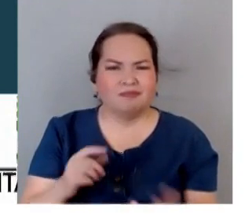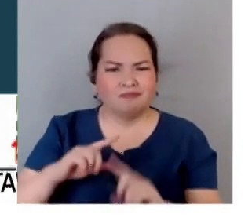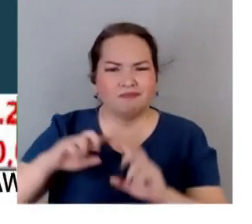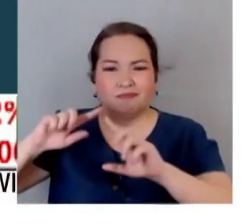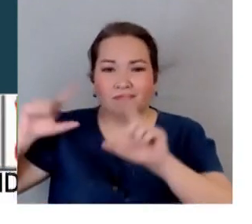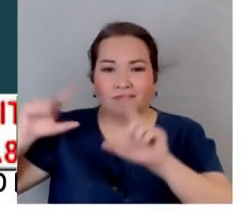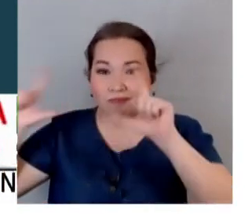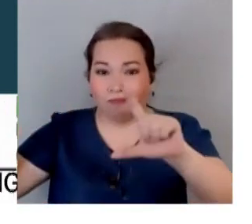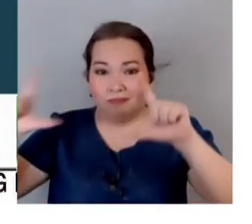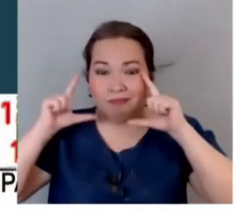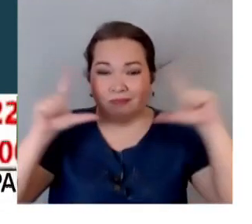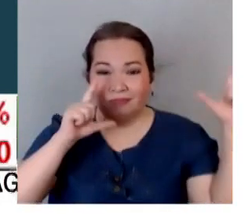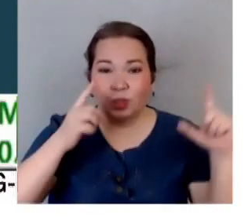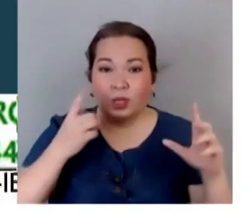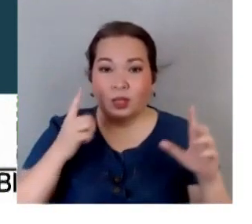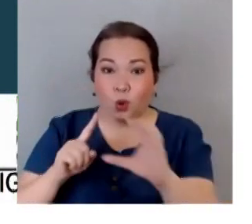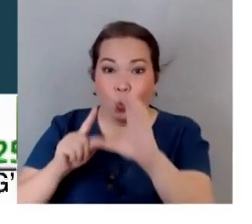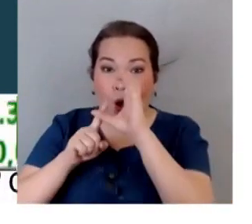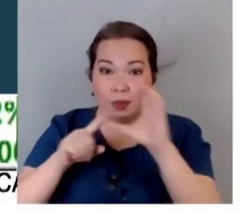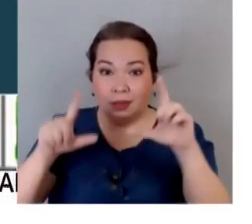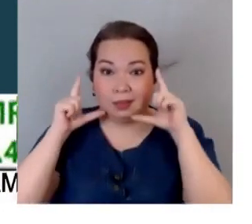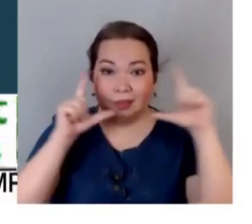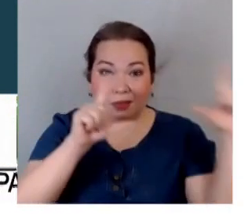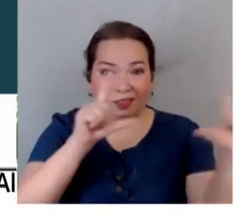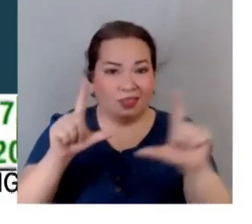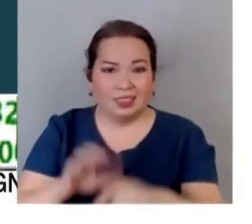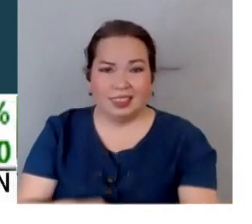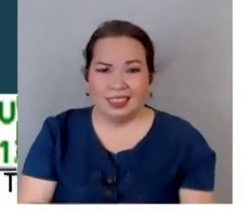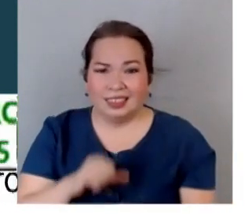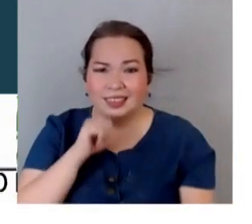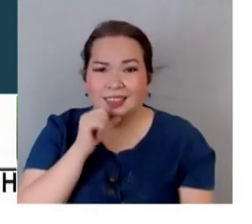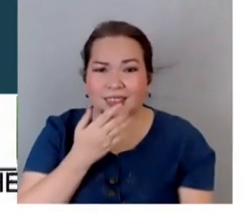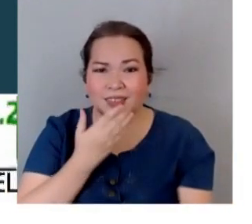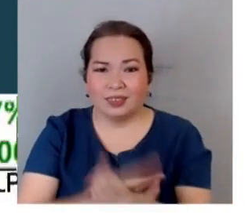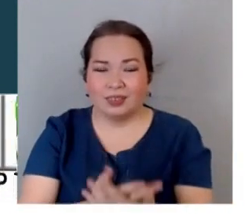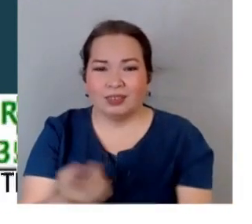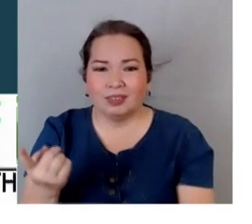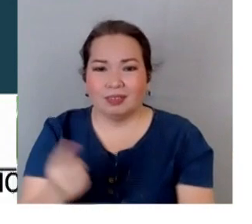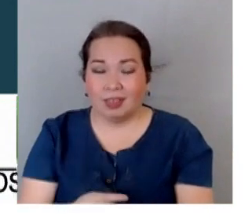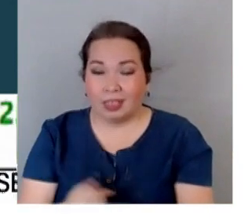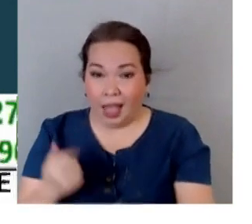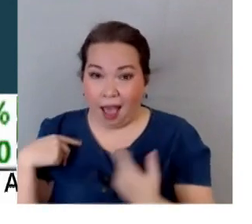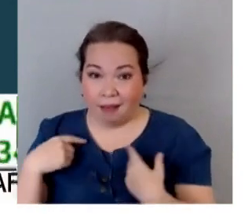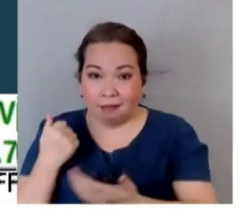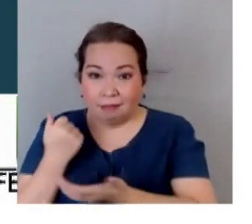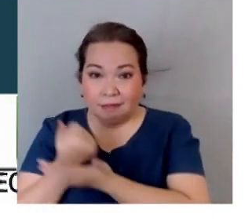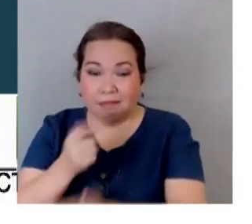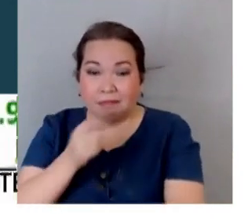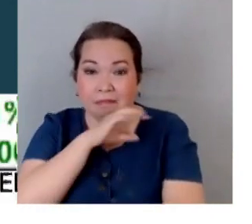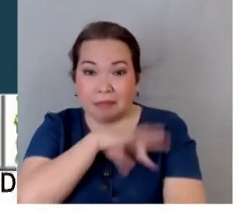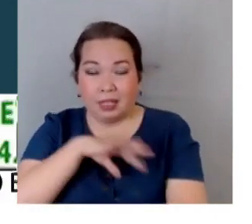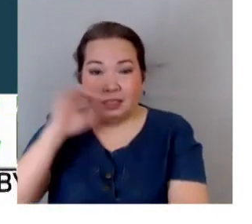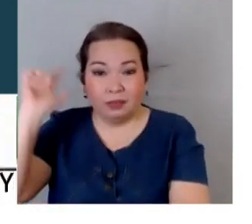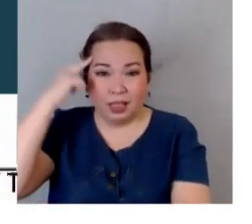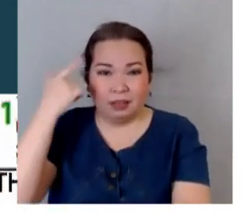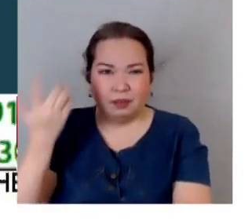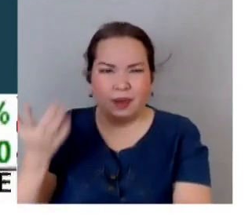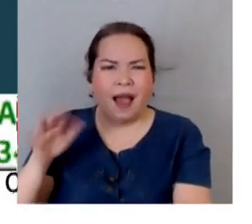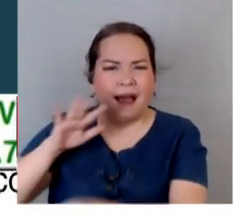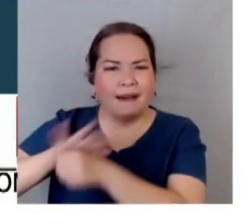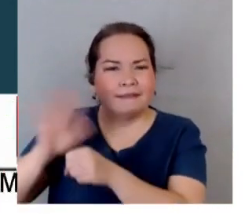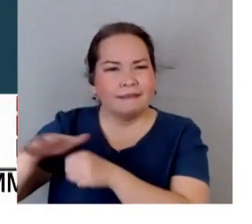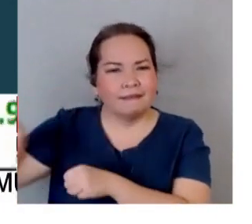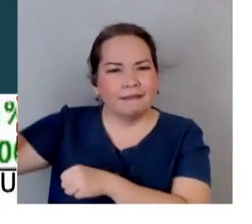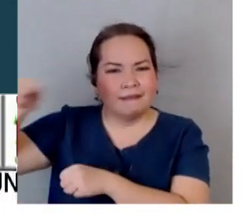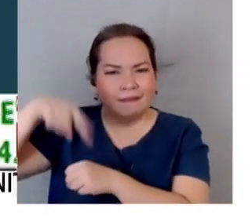mean, it does not help the government at all. I believe that we already have the intelligence agency in